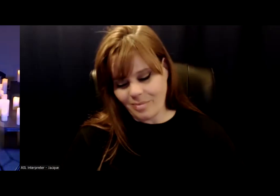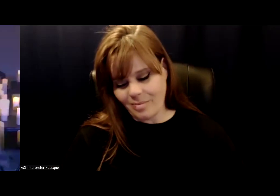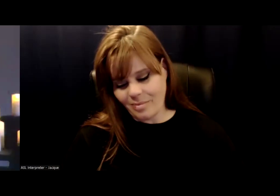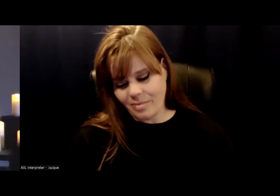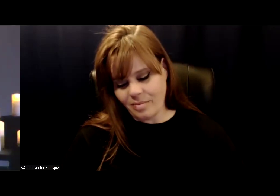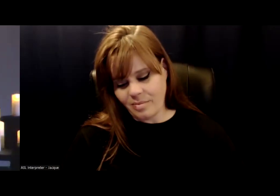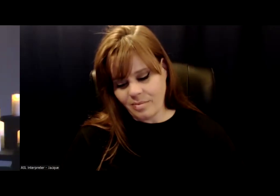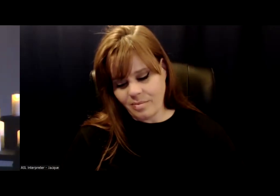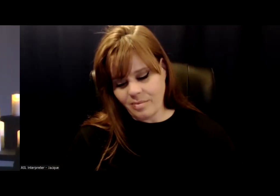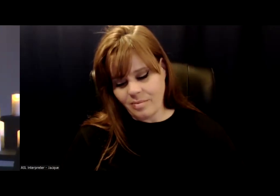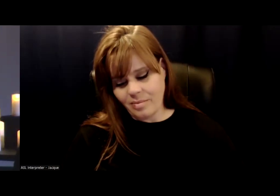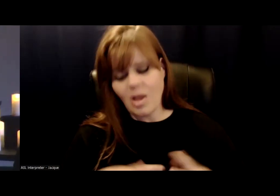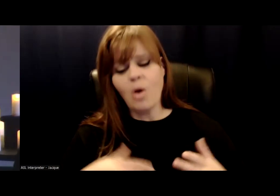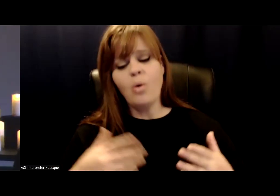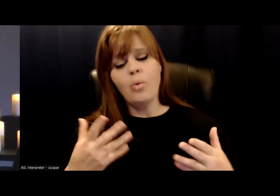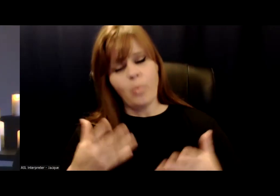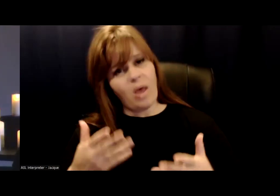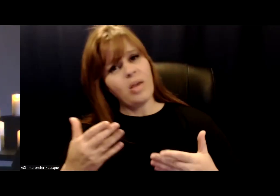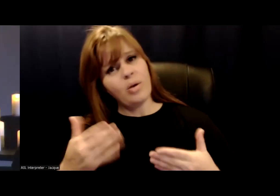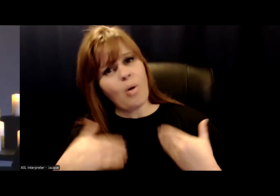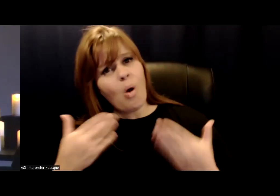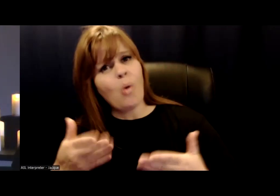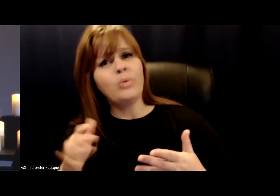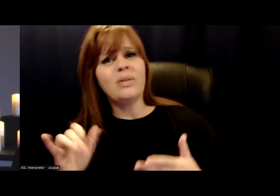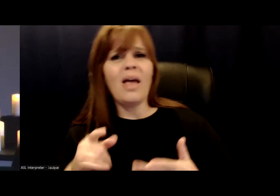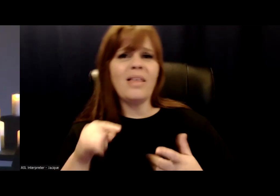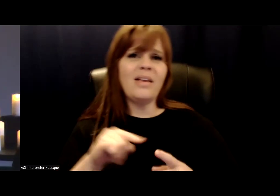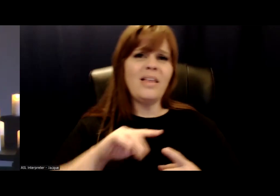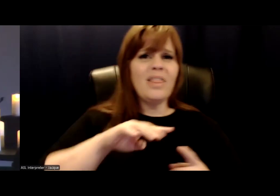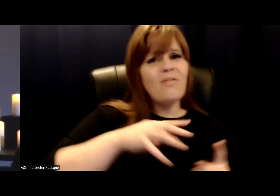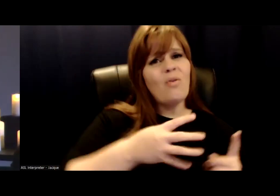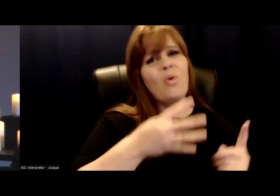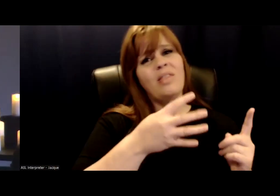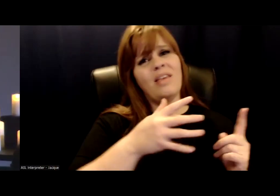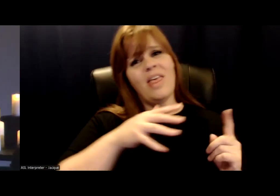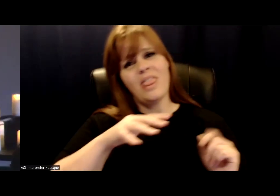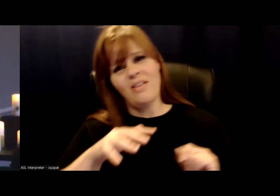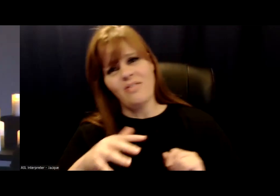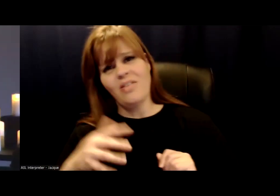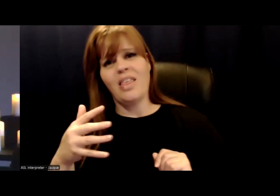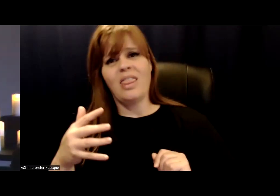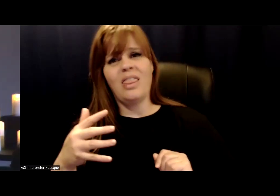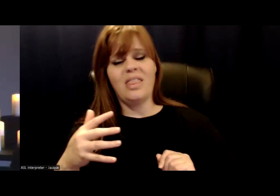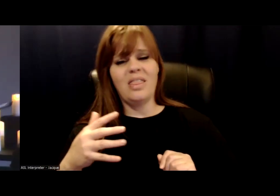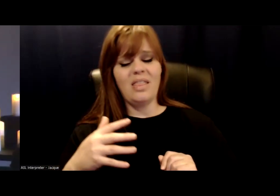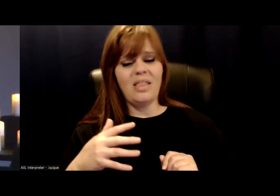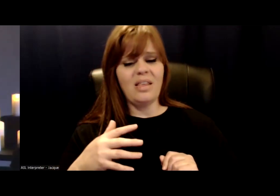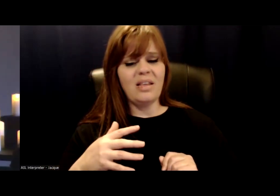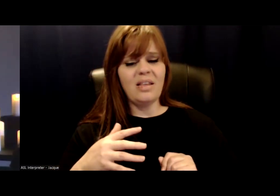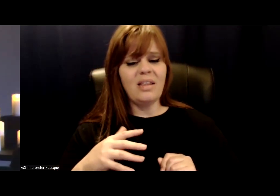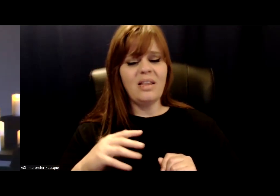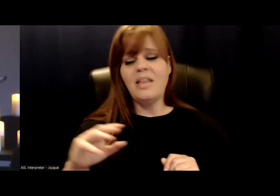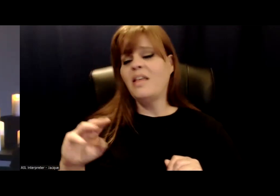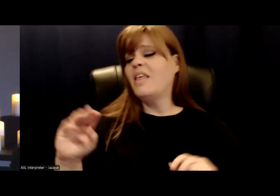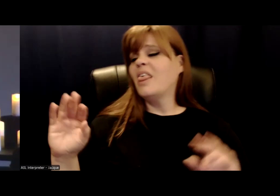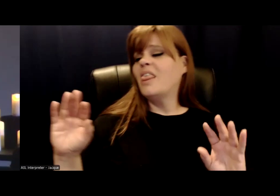Well, it goes like this: the fourth, the fifth, the minor fall